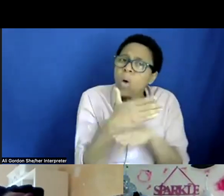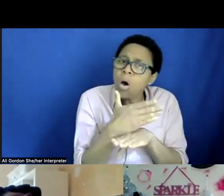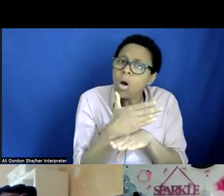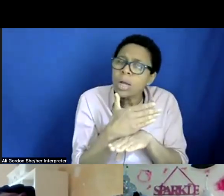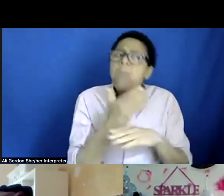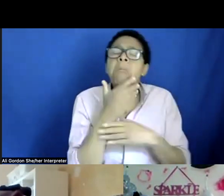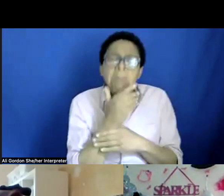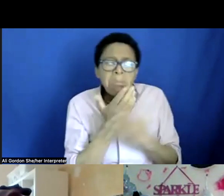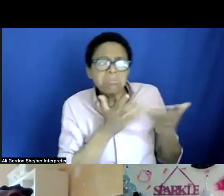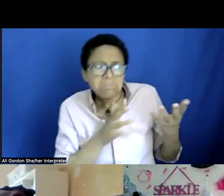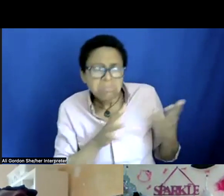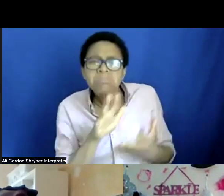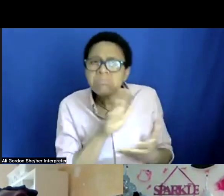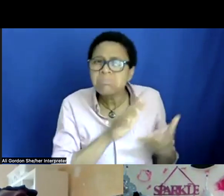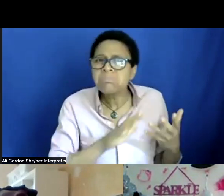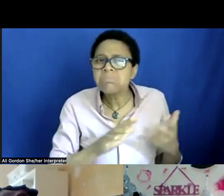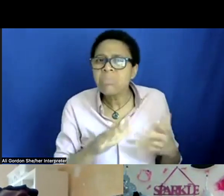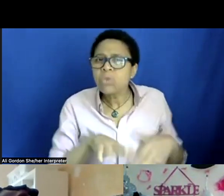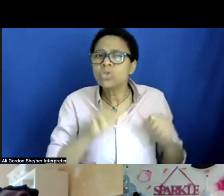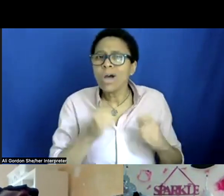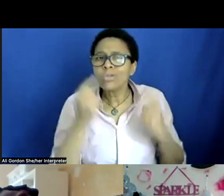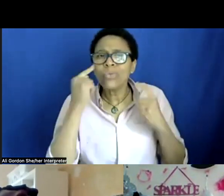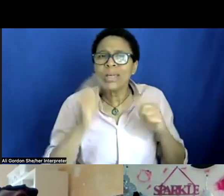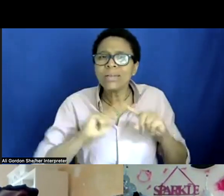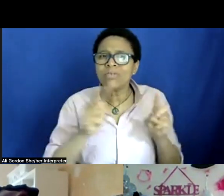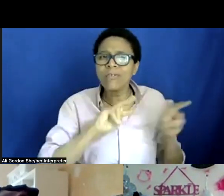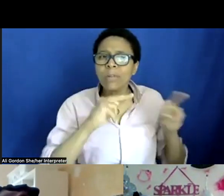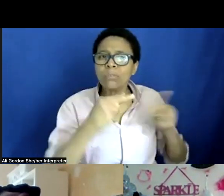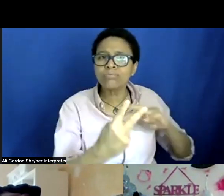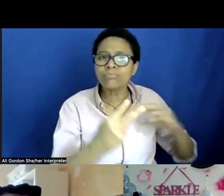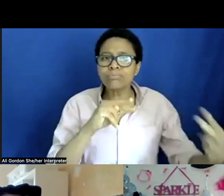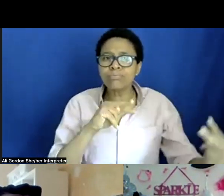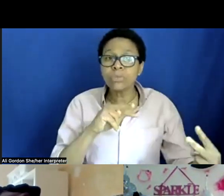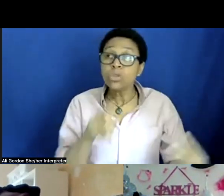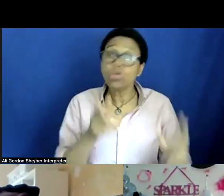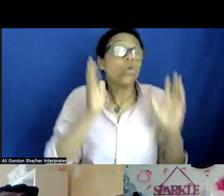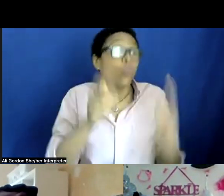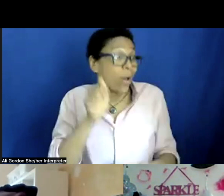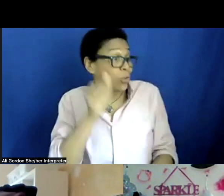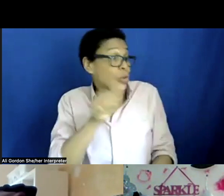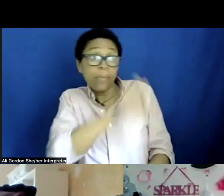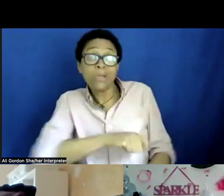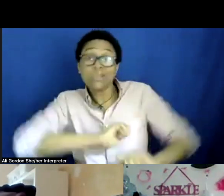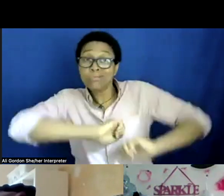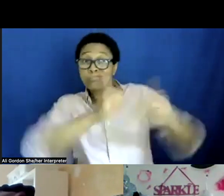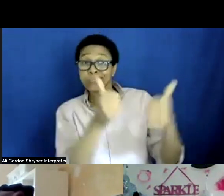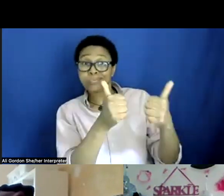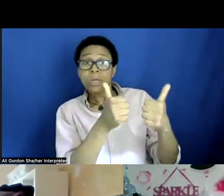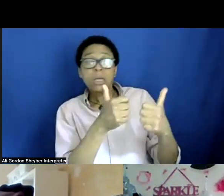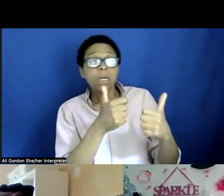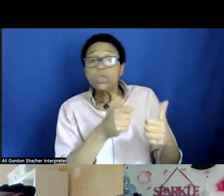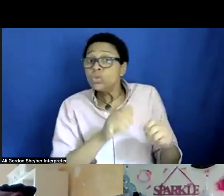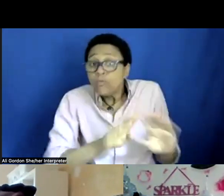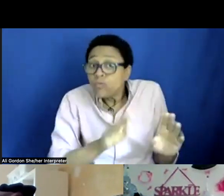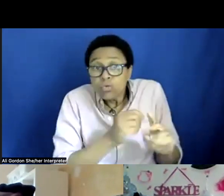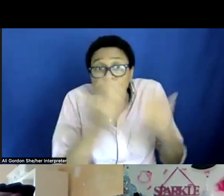work. And again, it throws up the question of, unless you have intimate knowledge of the person who created the work, how do you know